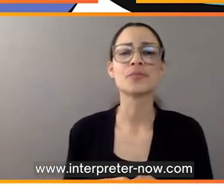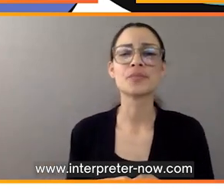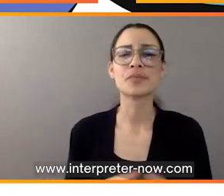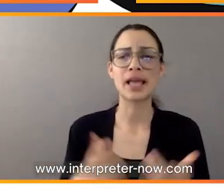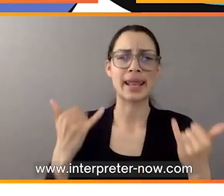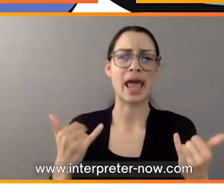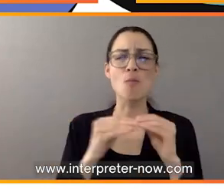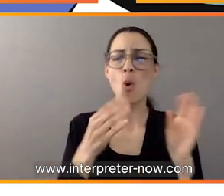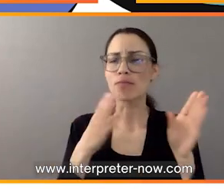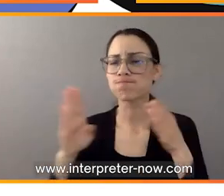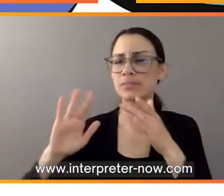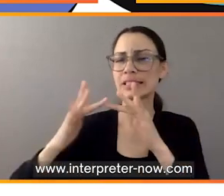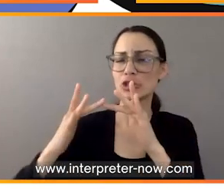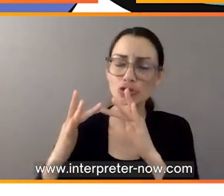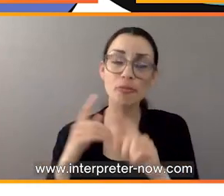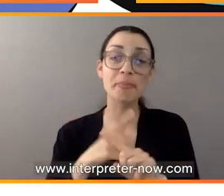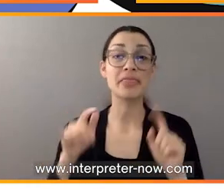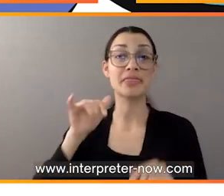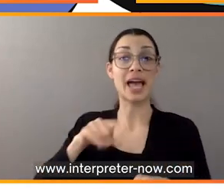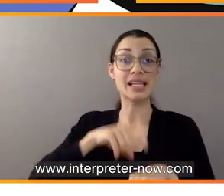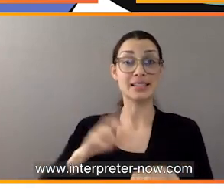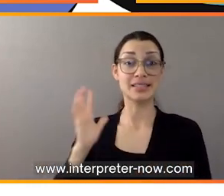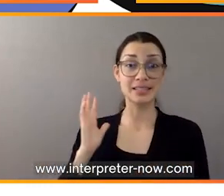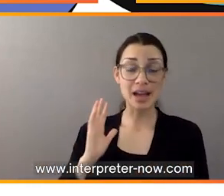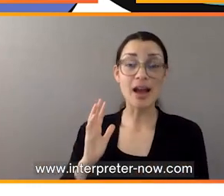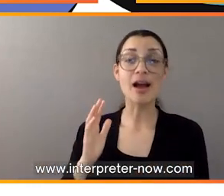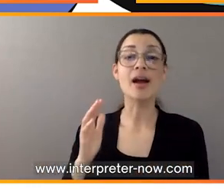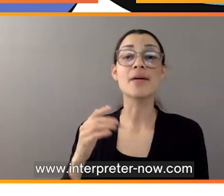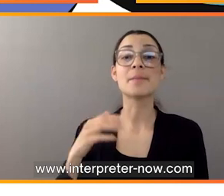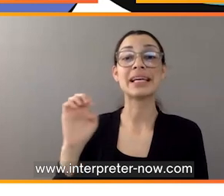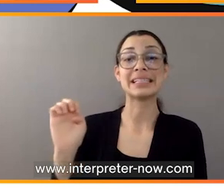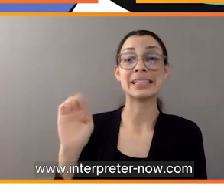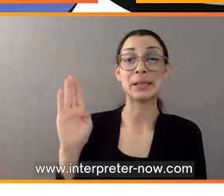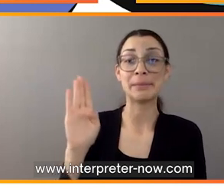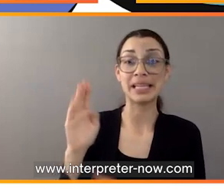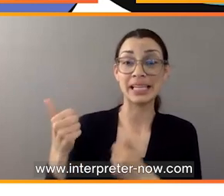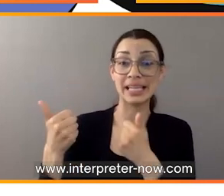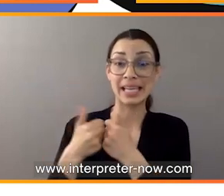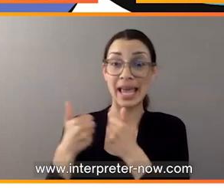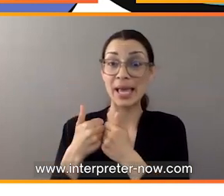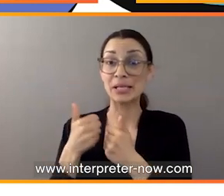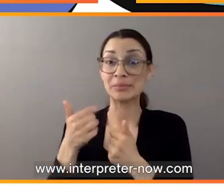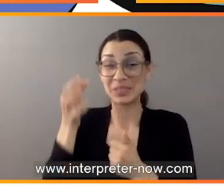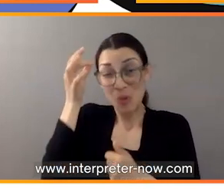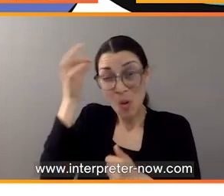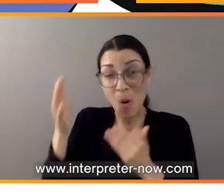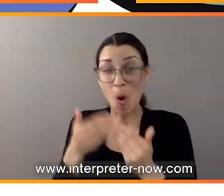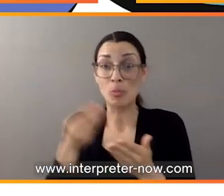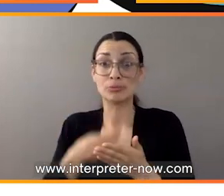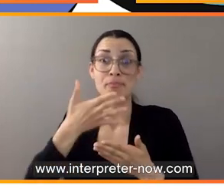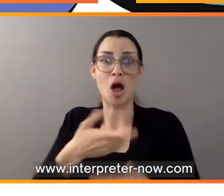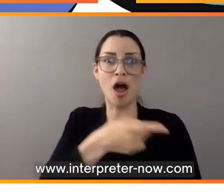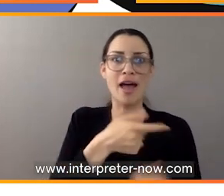biggest competitor, EB Games. And overnight they turned the table and said, we're going to buy you instead since you gave us a price.